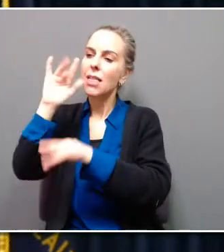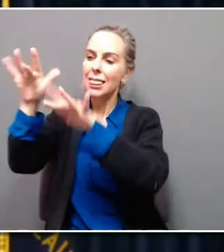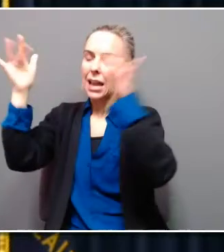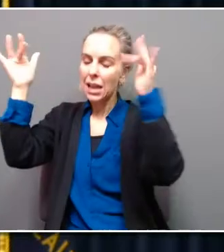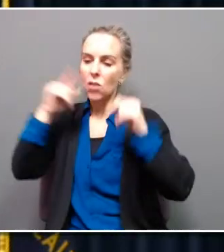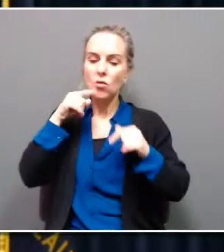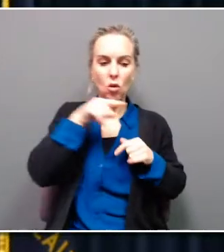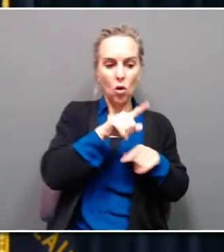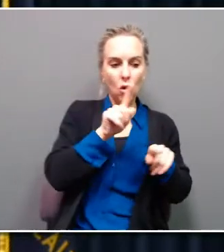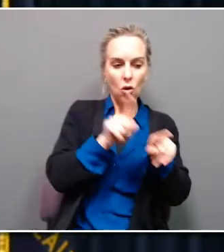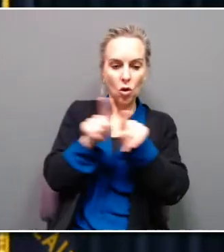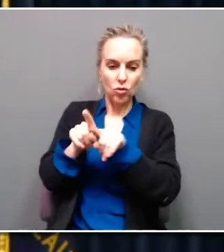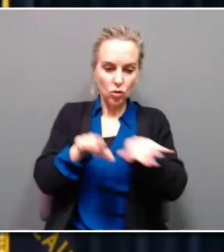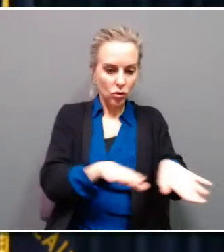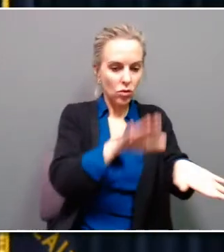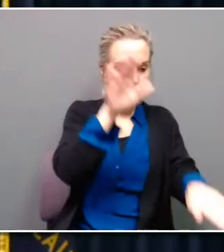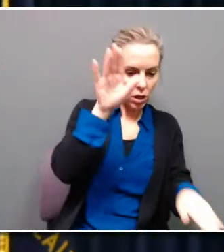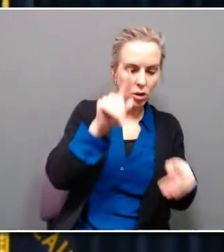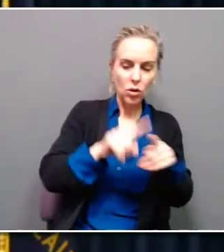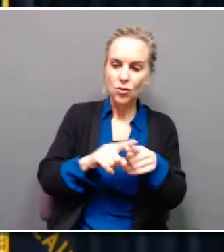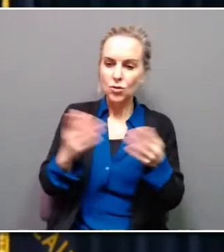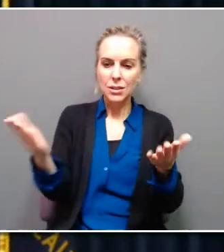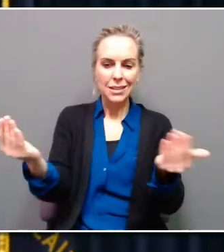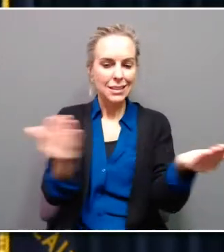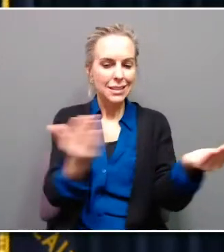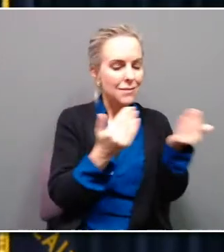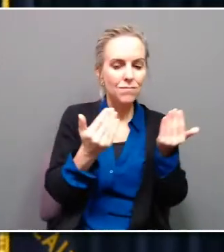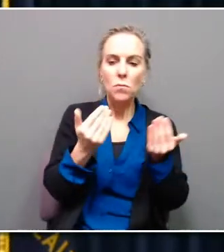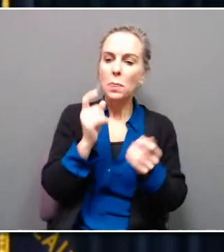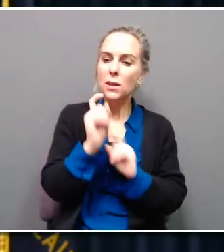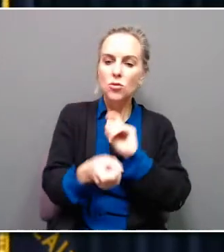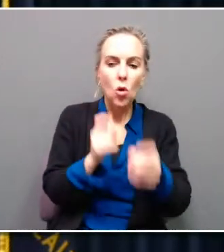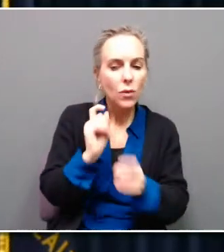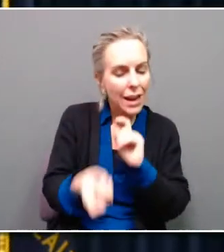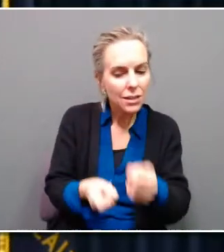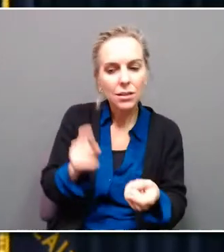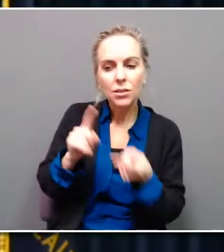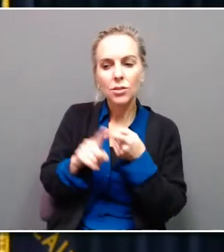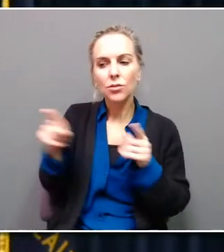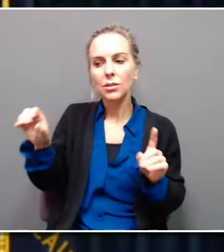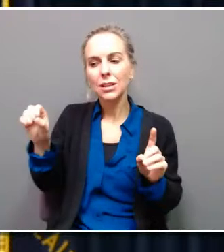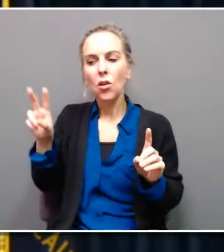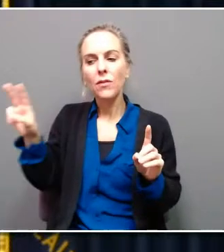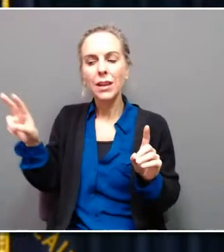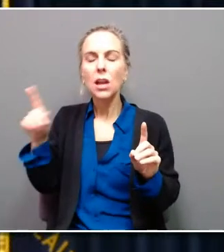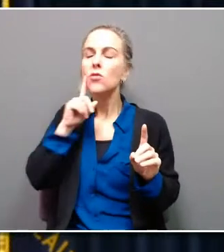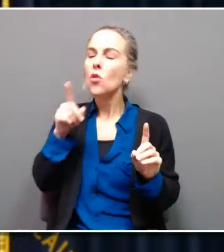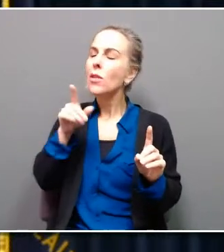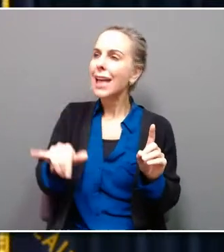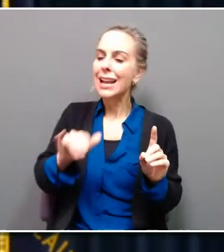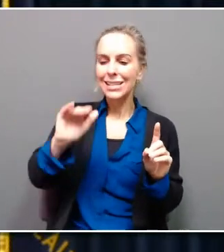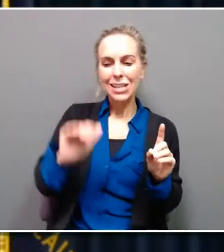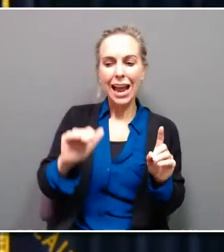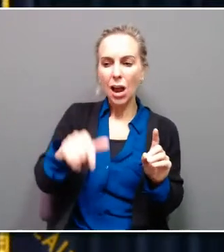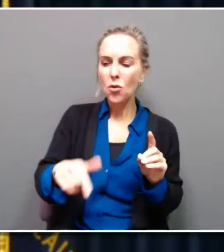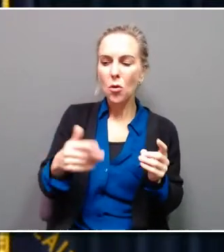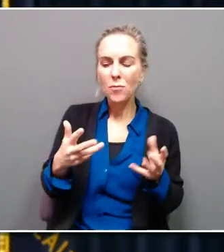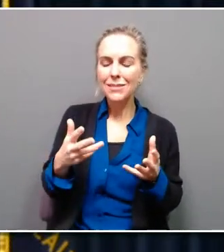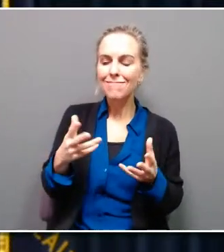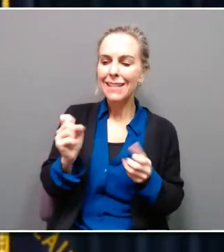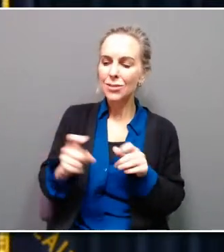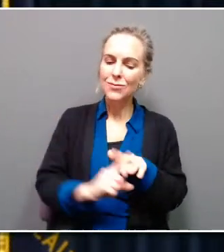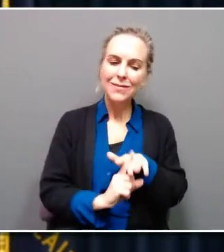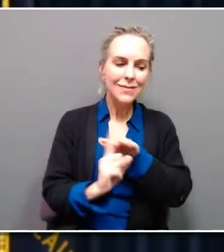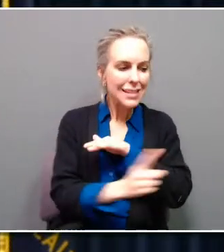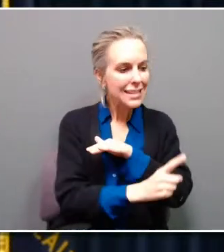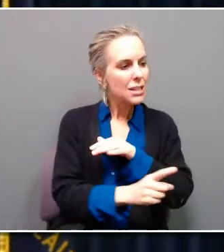try to bring in these donations to Zero V, so that child who may have had to flee in the middle of